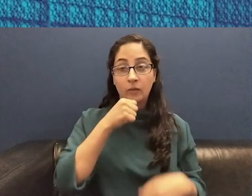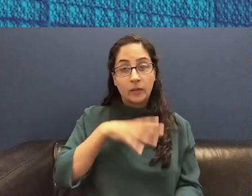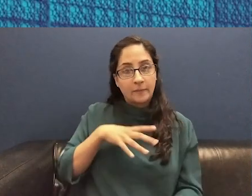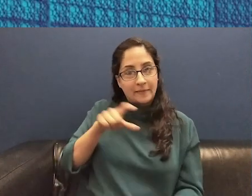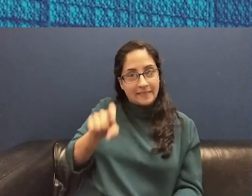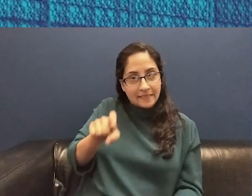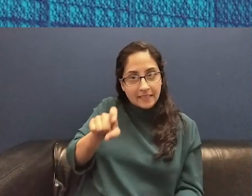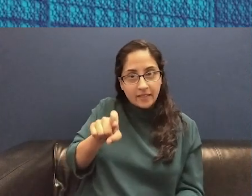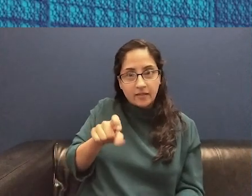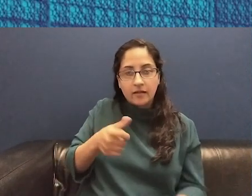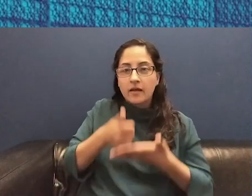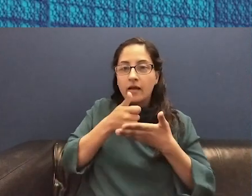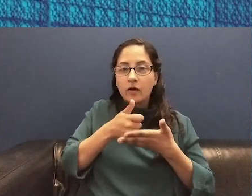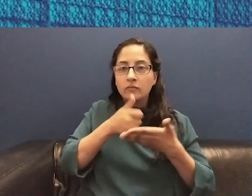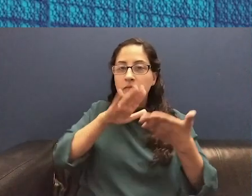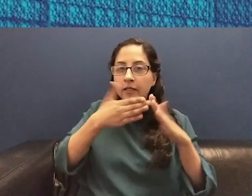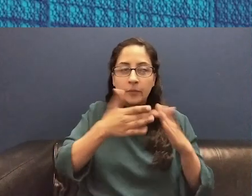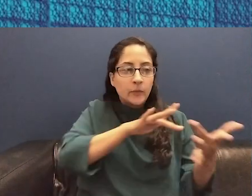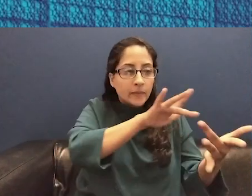done, be it